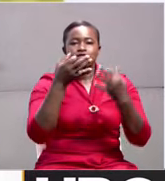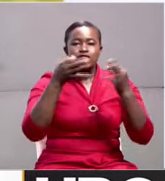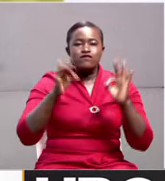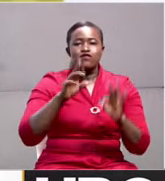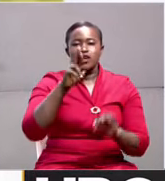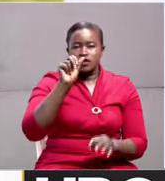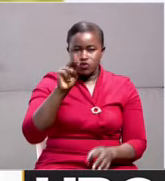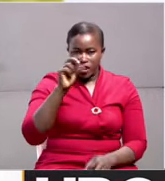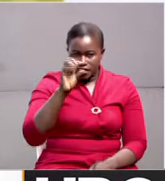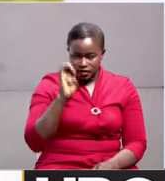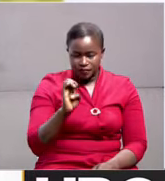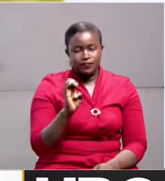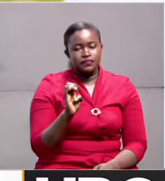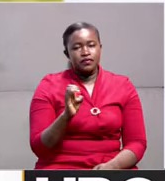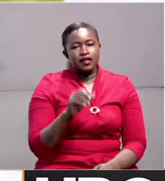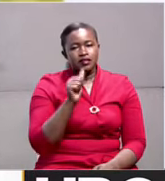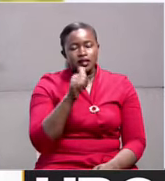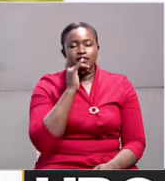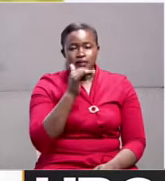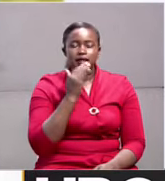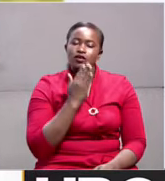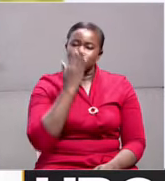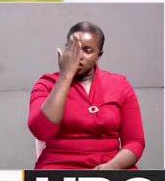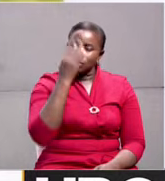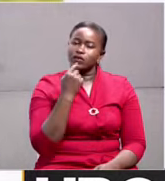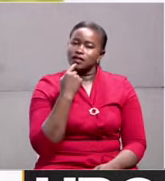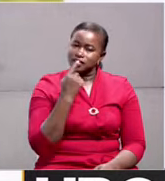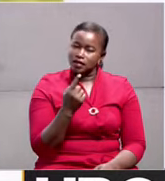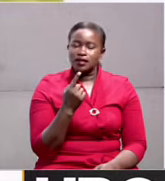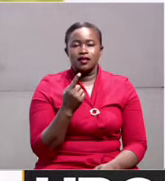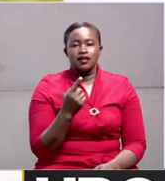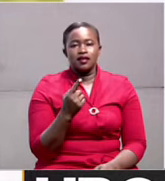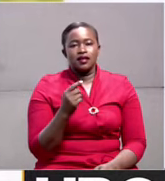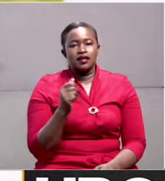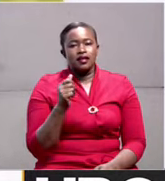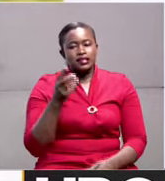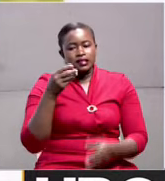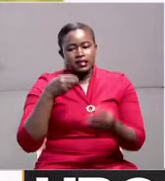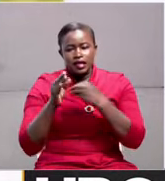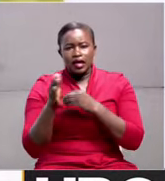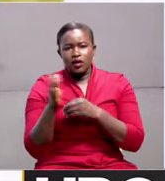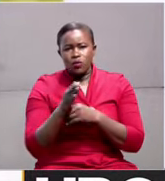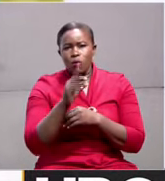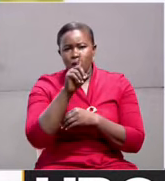was saying that, speaking in Ankore, that she's selling about